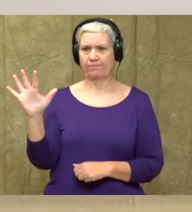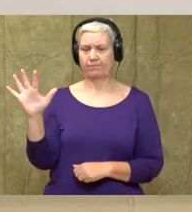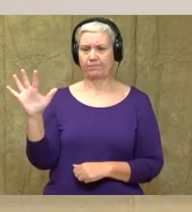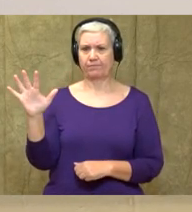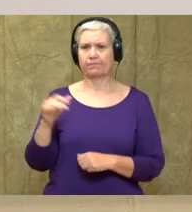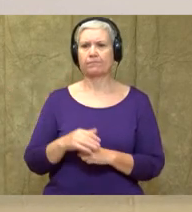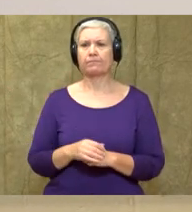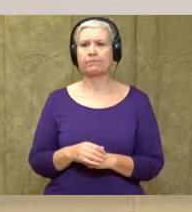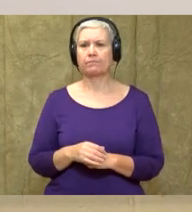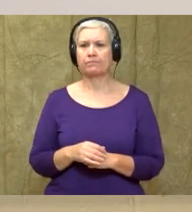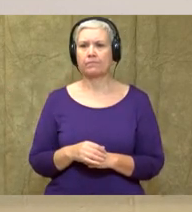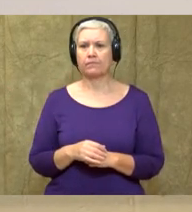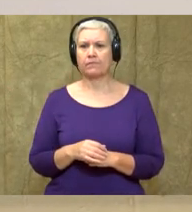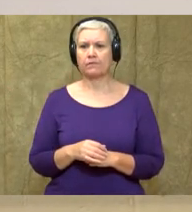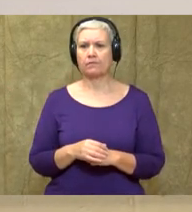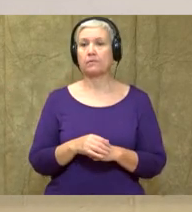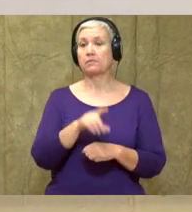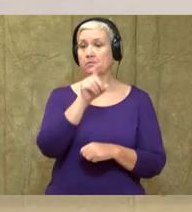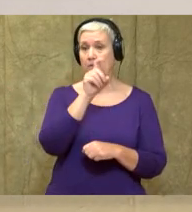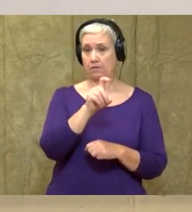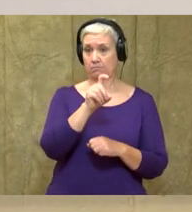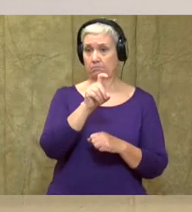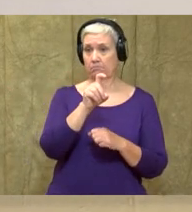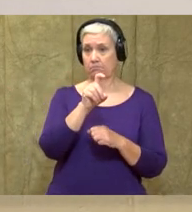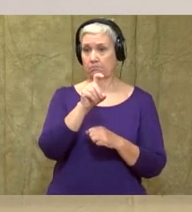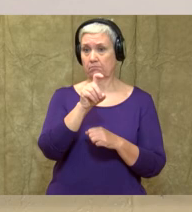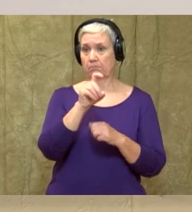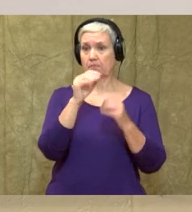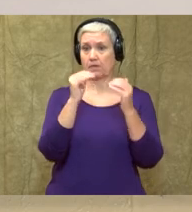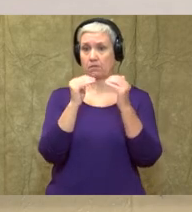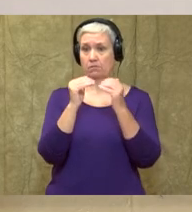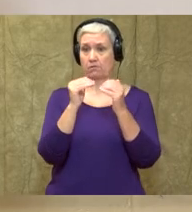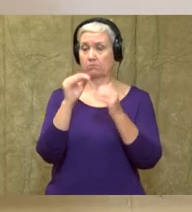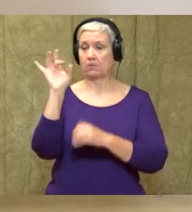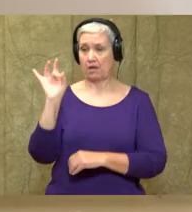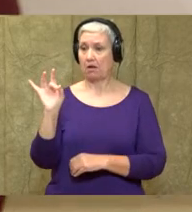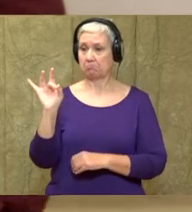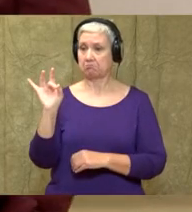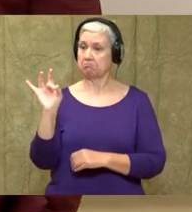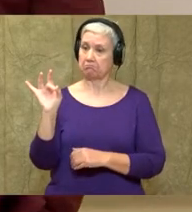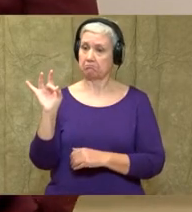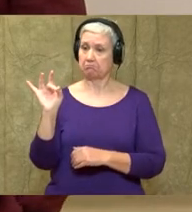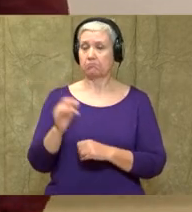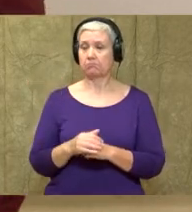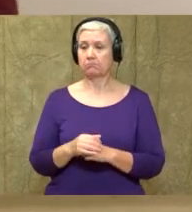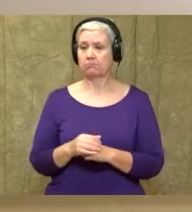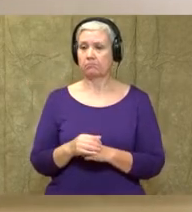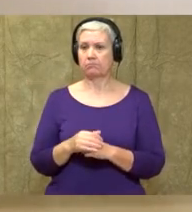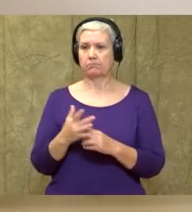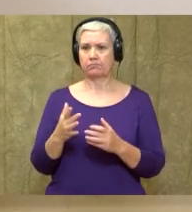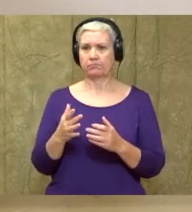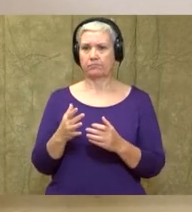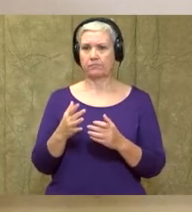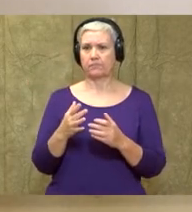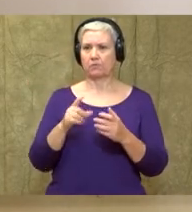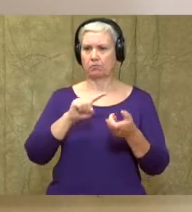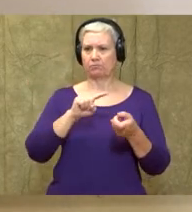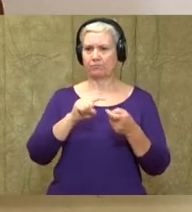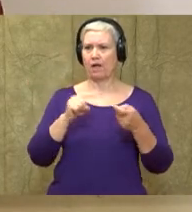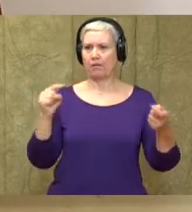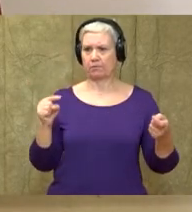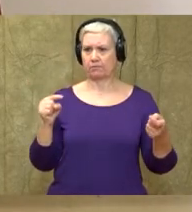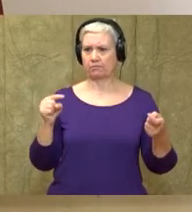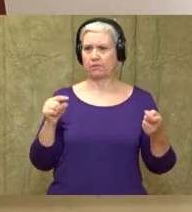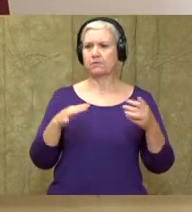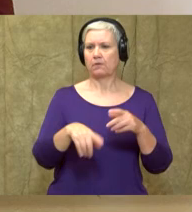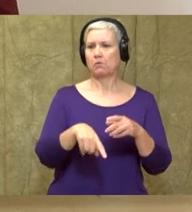here is gonna be x is equal to 8, where we perform this inverse operation of